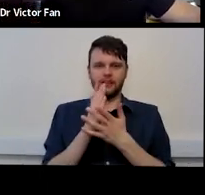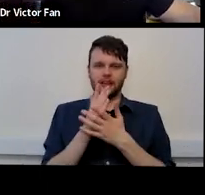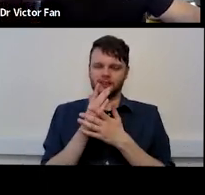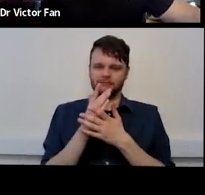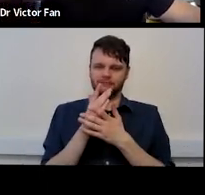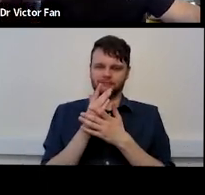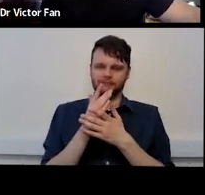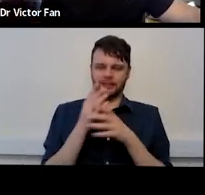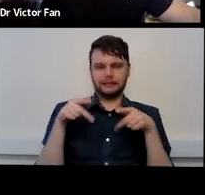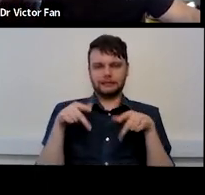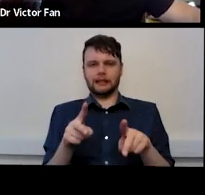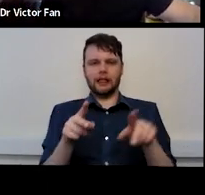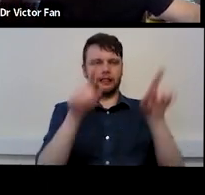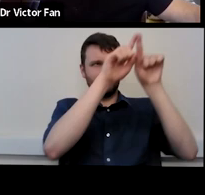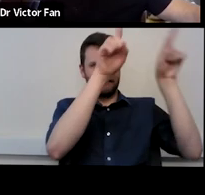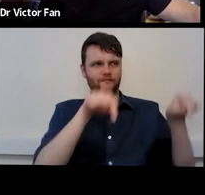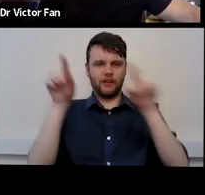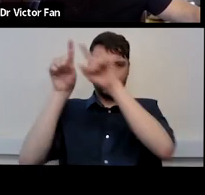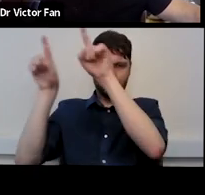stylized door frames.